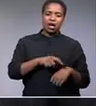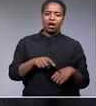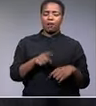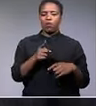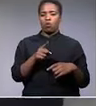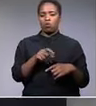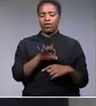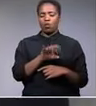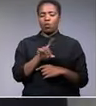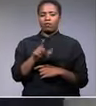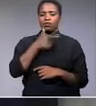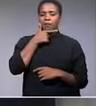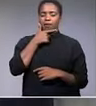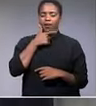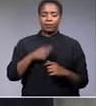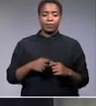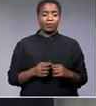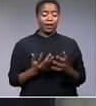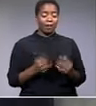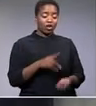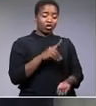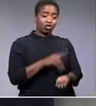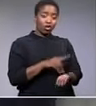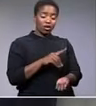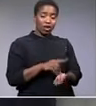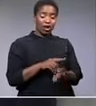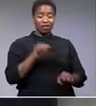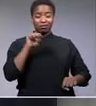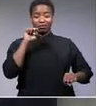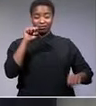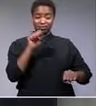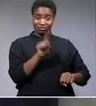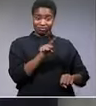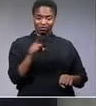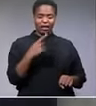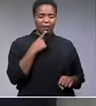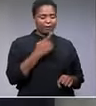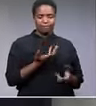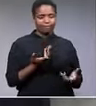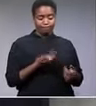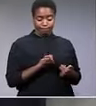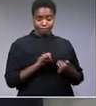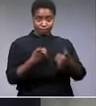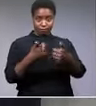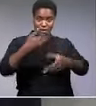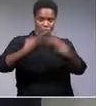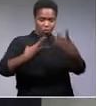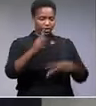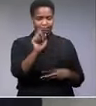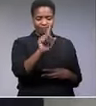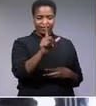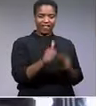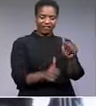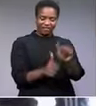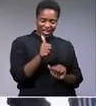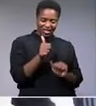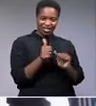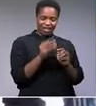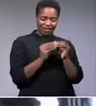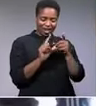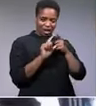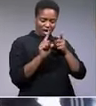New Year's holidays. But the striking doctors and radiographers say they are not going back to work until their grievances are